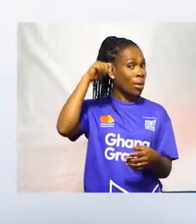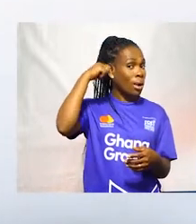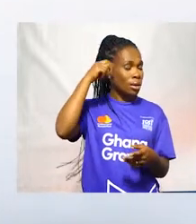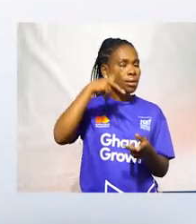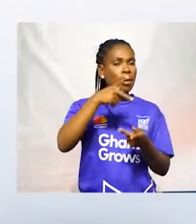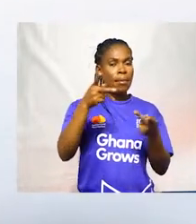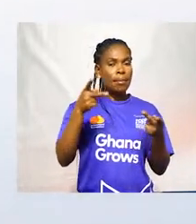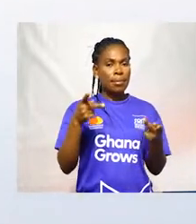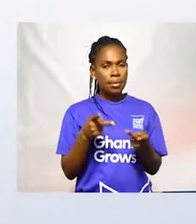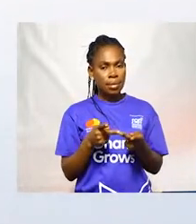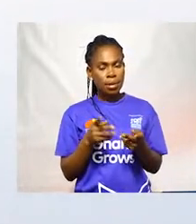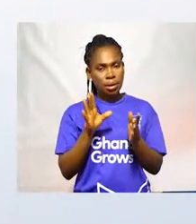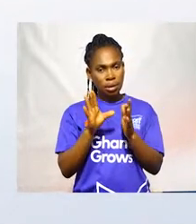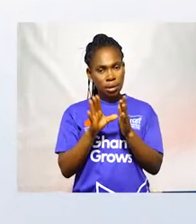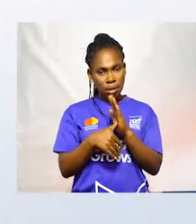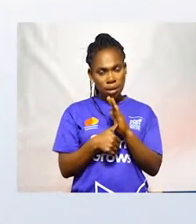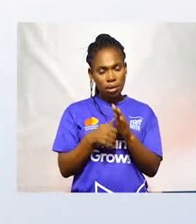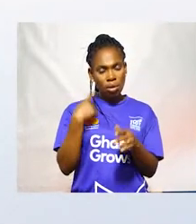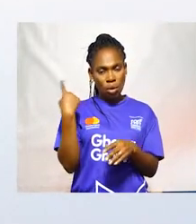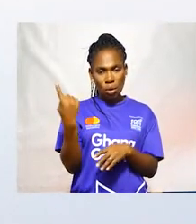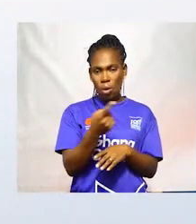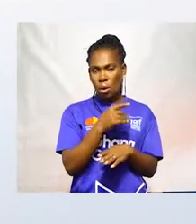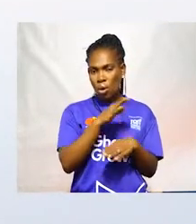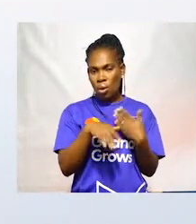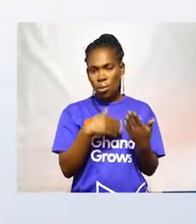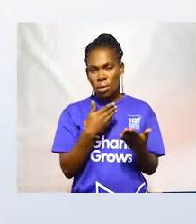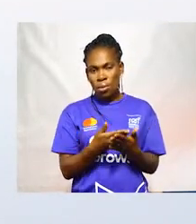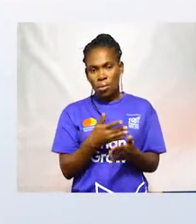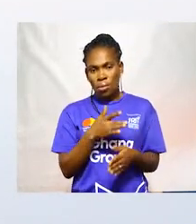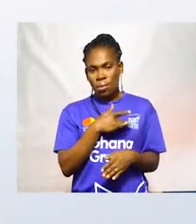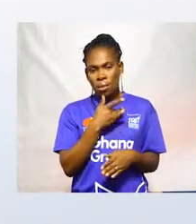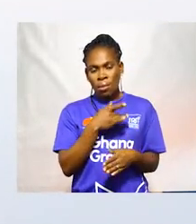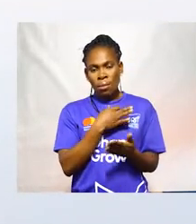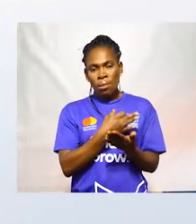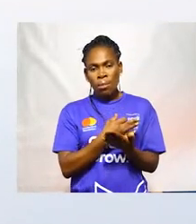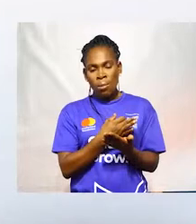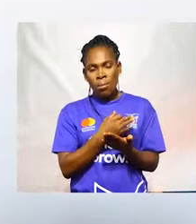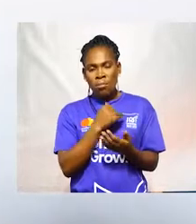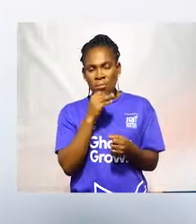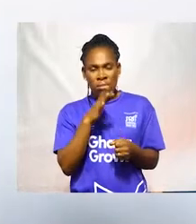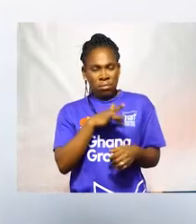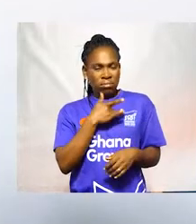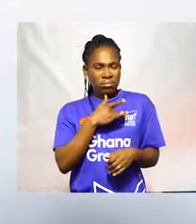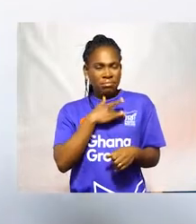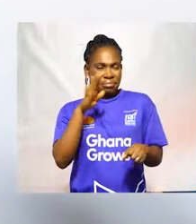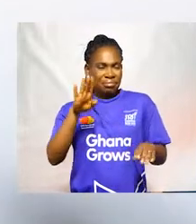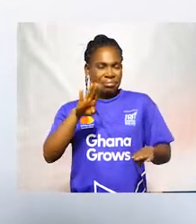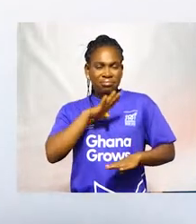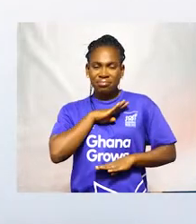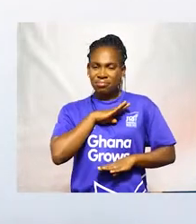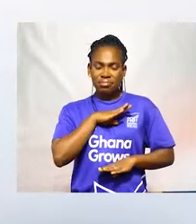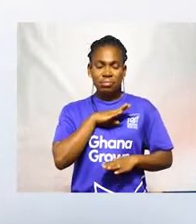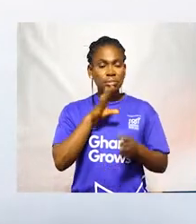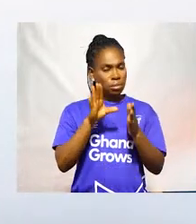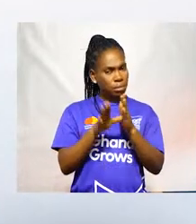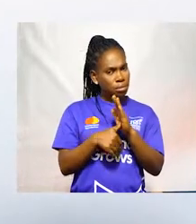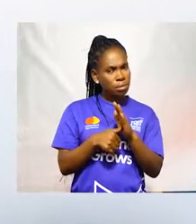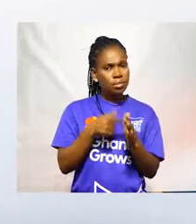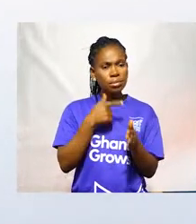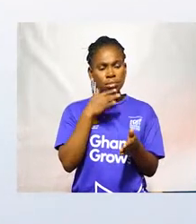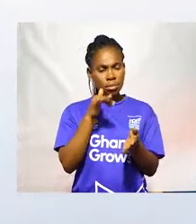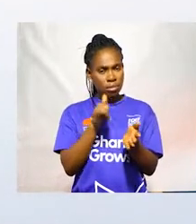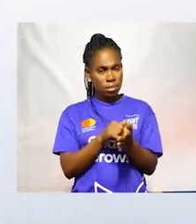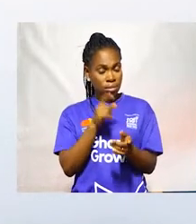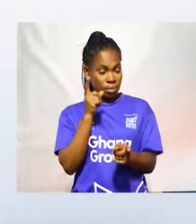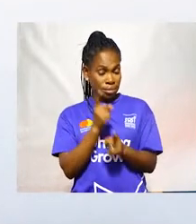then, in all I was doing, I never felt fulfilled. So I came, I think it was God